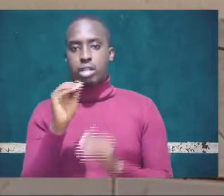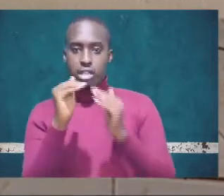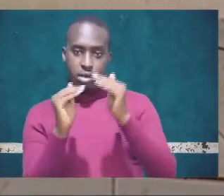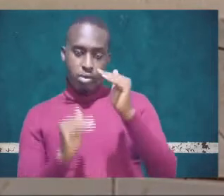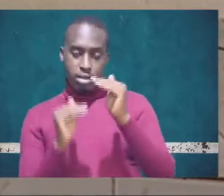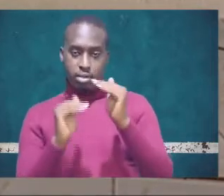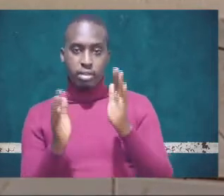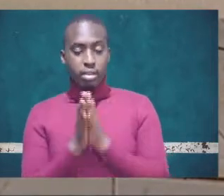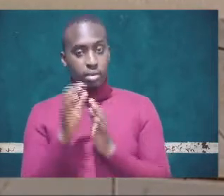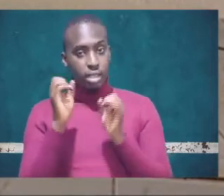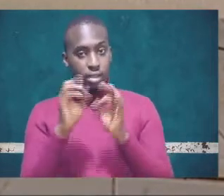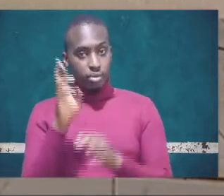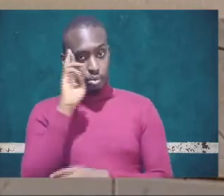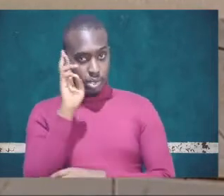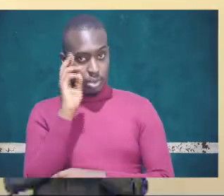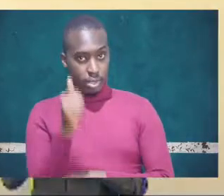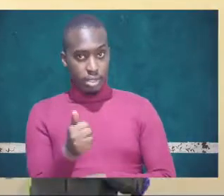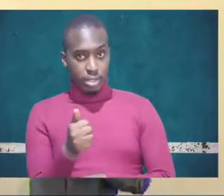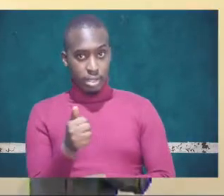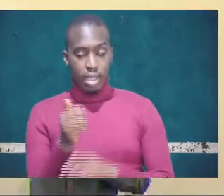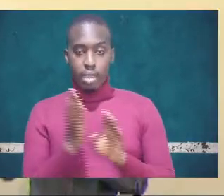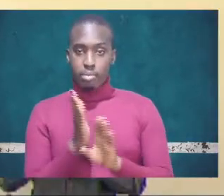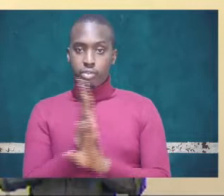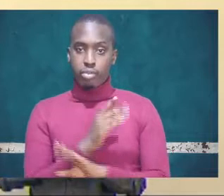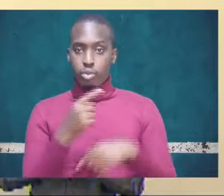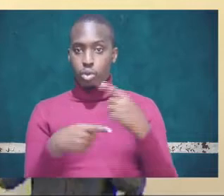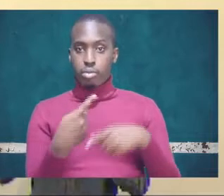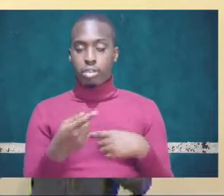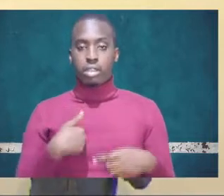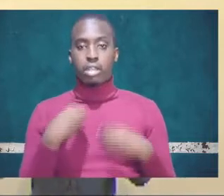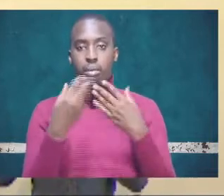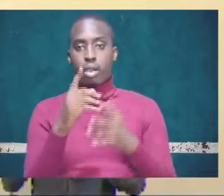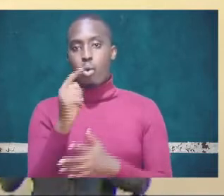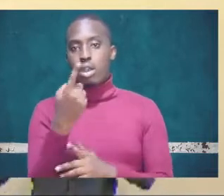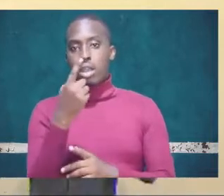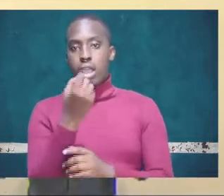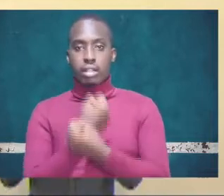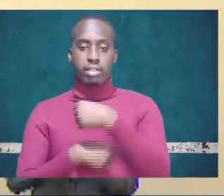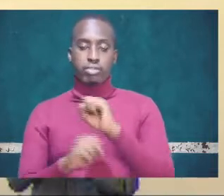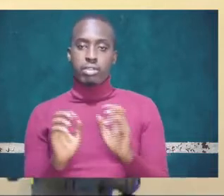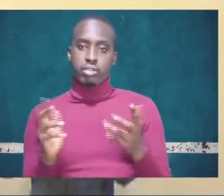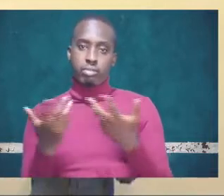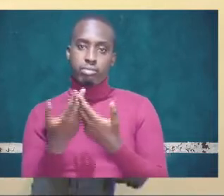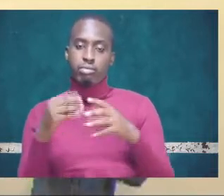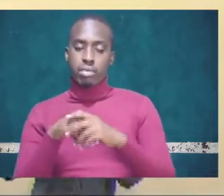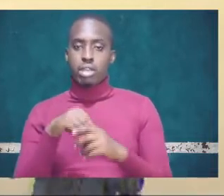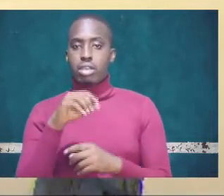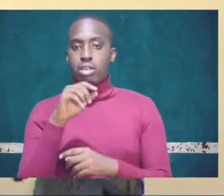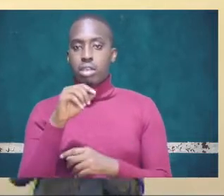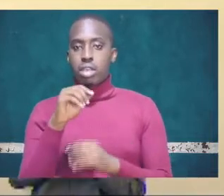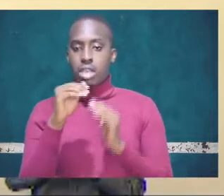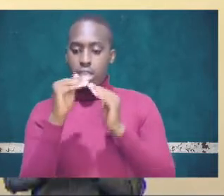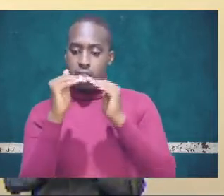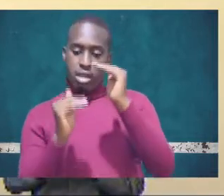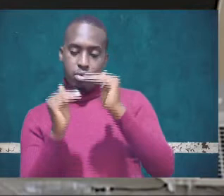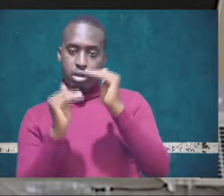And as you remember, before we go far, I will give you one activity regarding the simple inequalities so